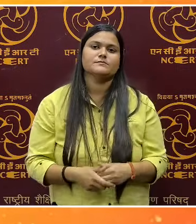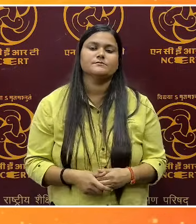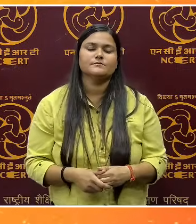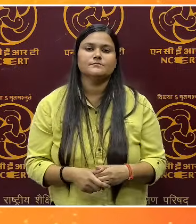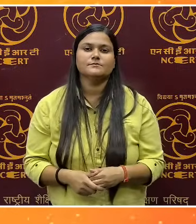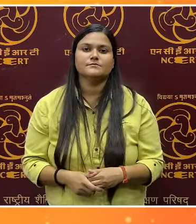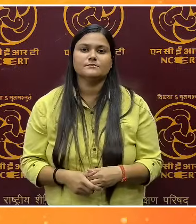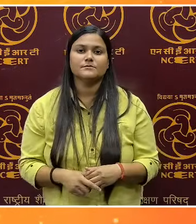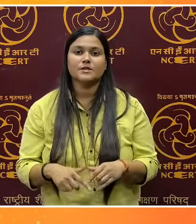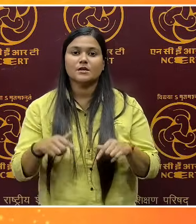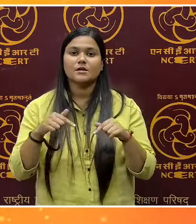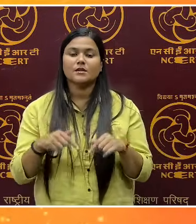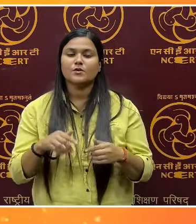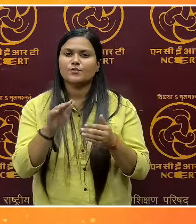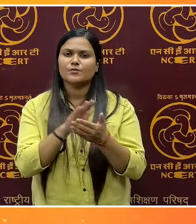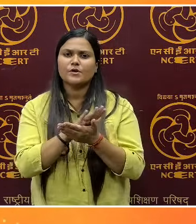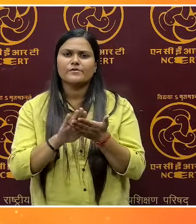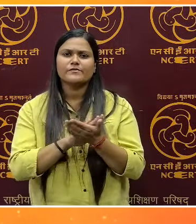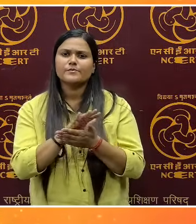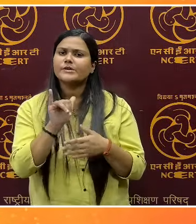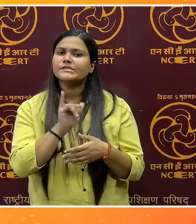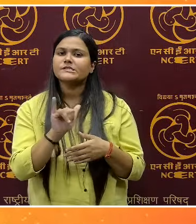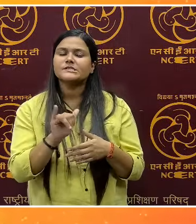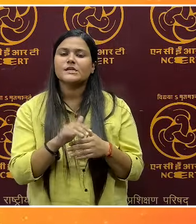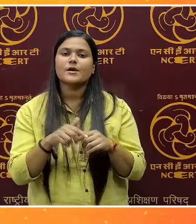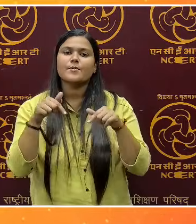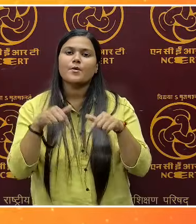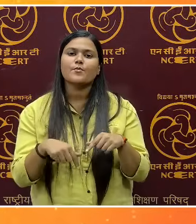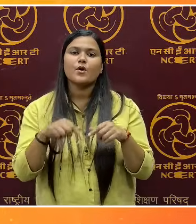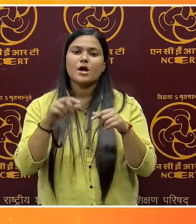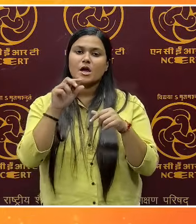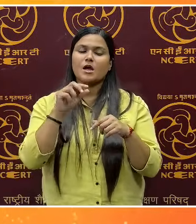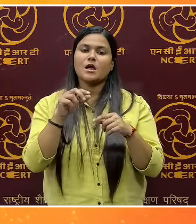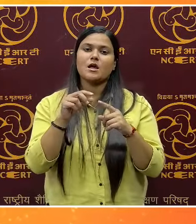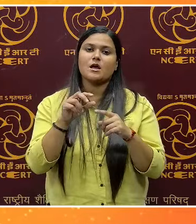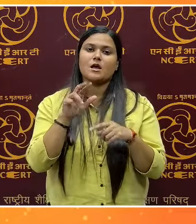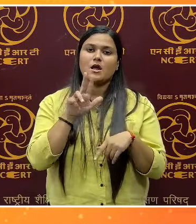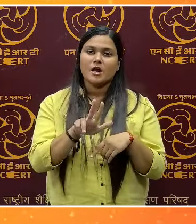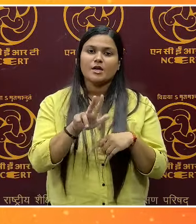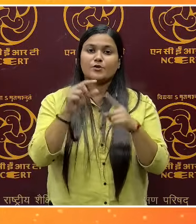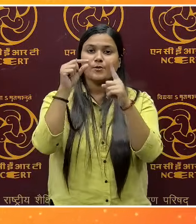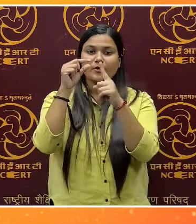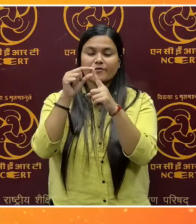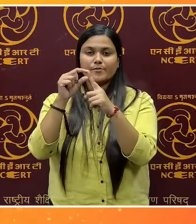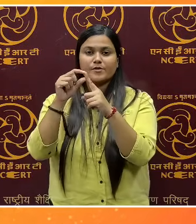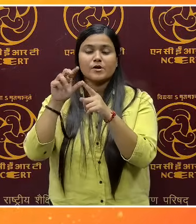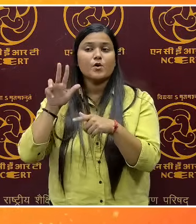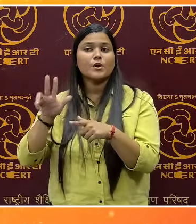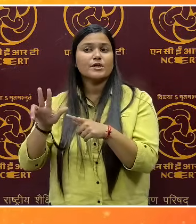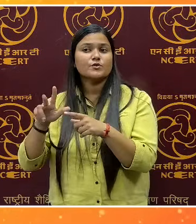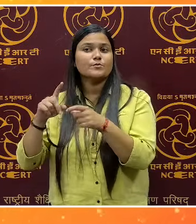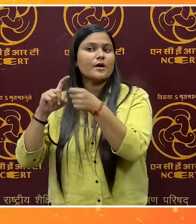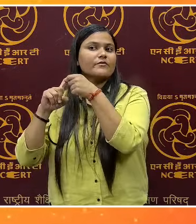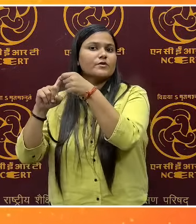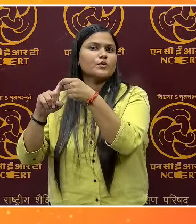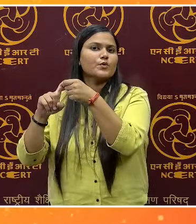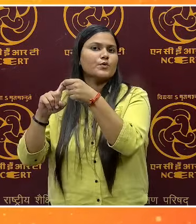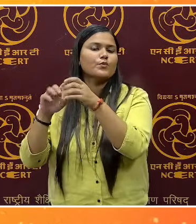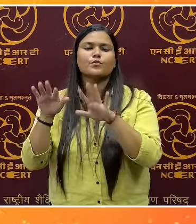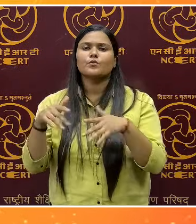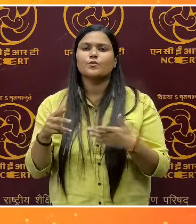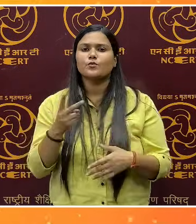Now we have same basis here, Shivani. 8 to the power p into 8 to the power q. So what I should write